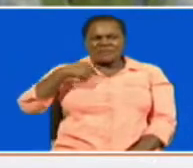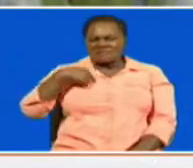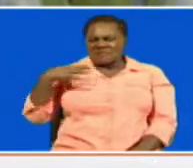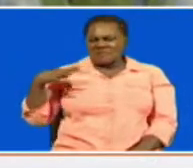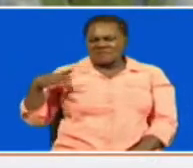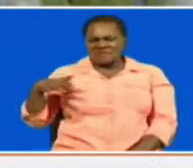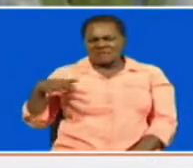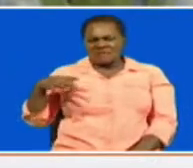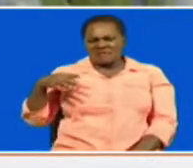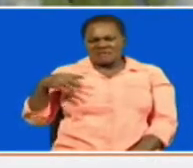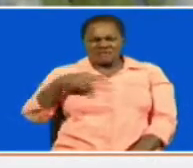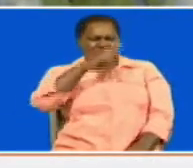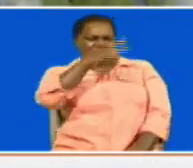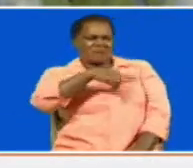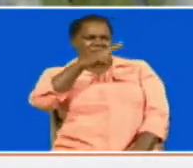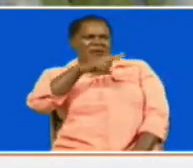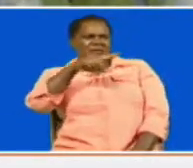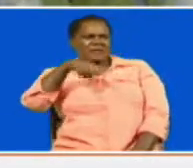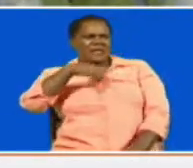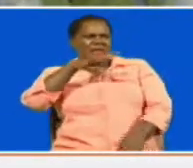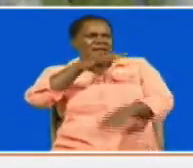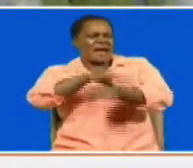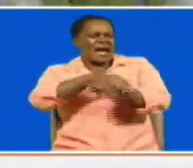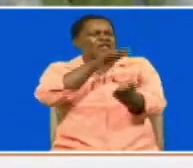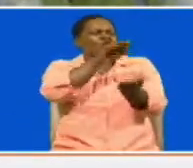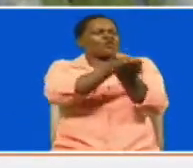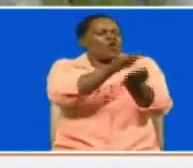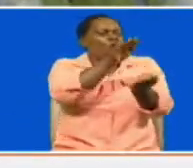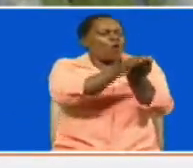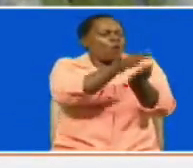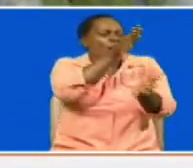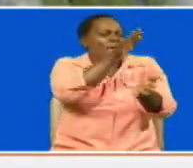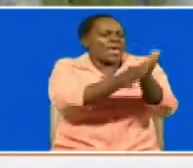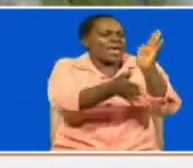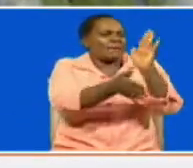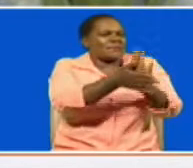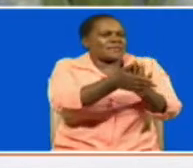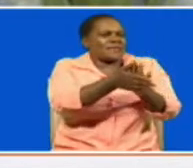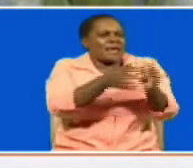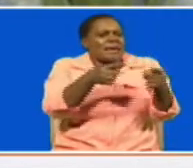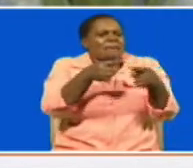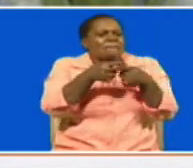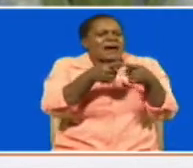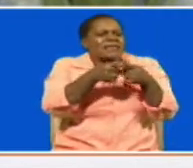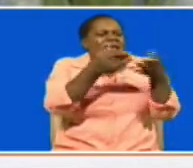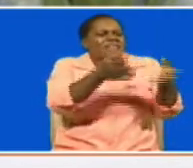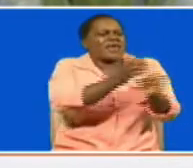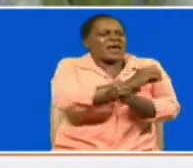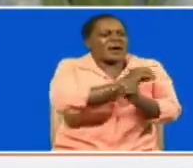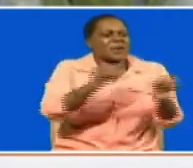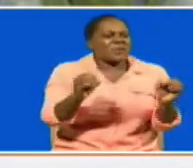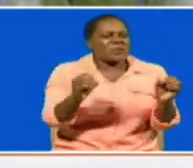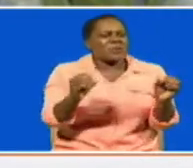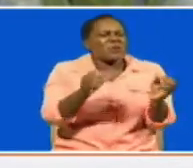mjeuri. Nikasema tulikuta store akuna chochote. Hata panya ametoroka, hakuna kitu ya